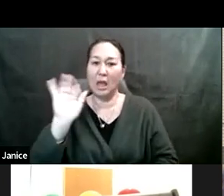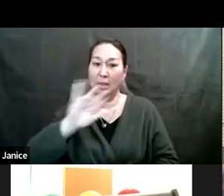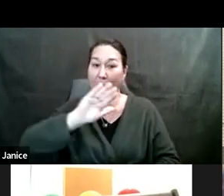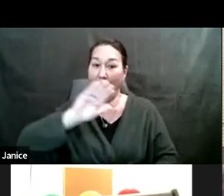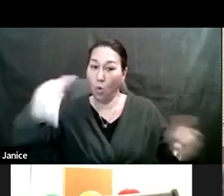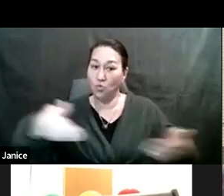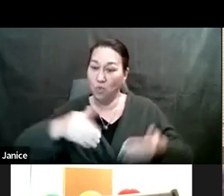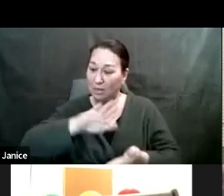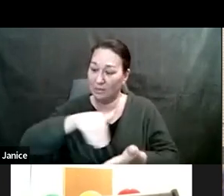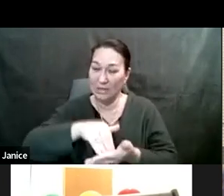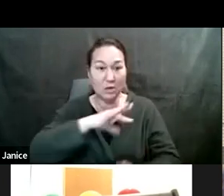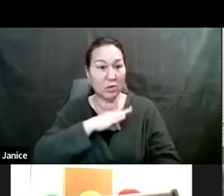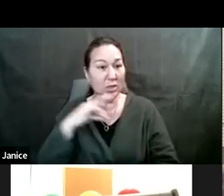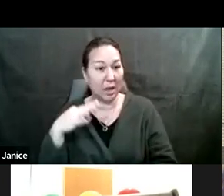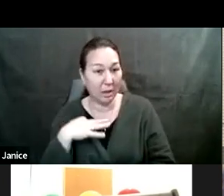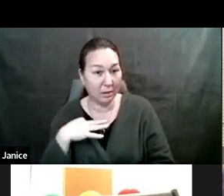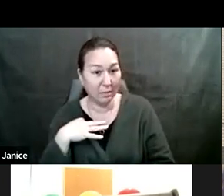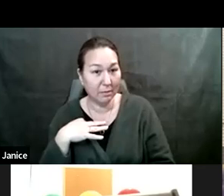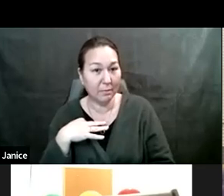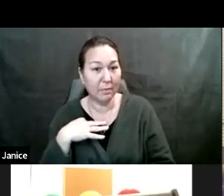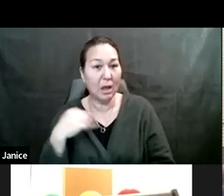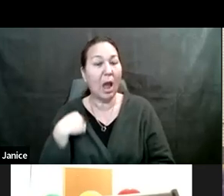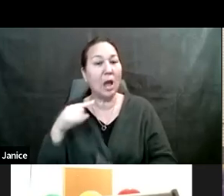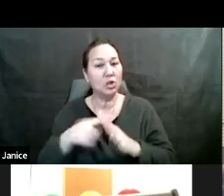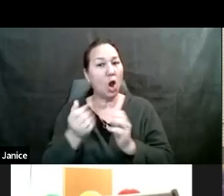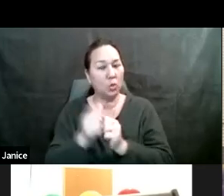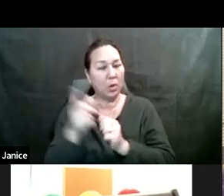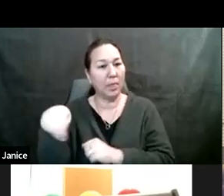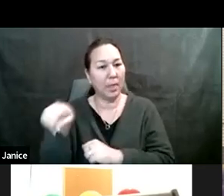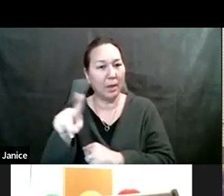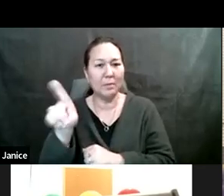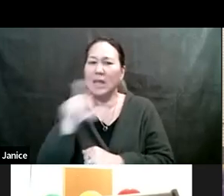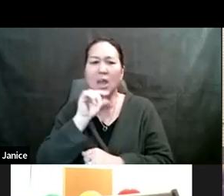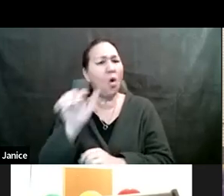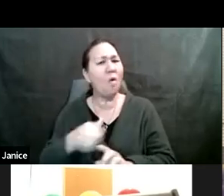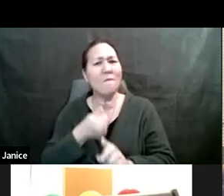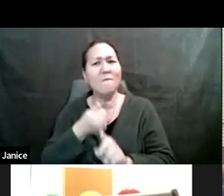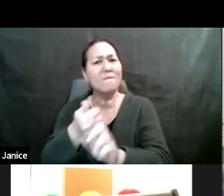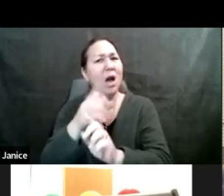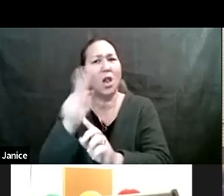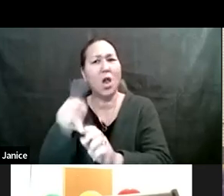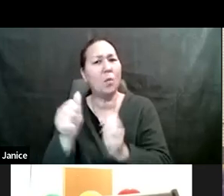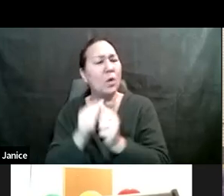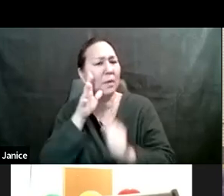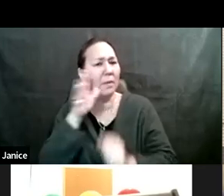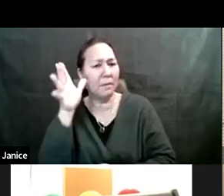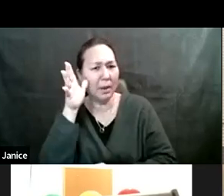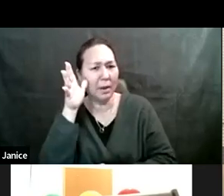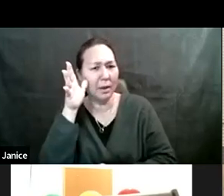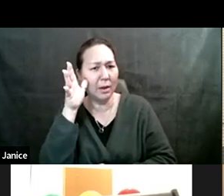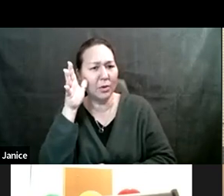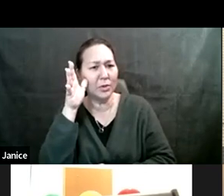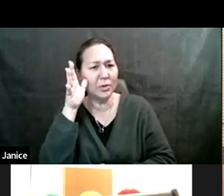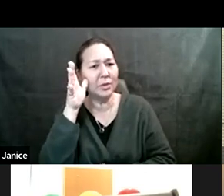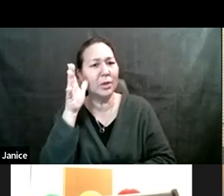staff uh which is not really followed through uh with parents with the list of uh schools that can be a